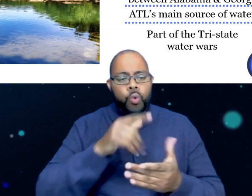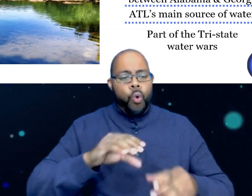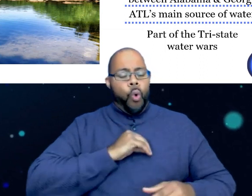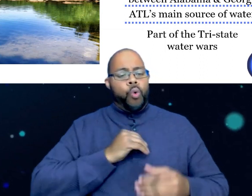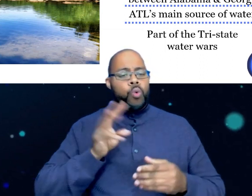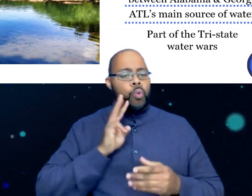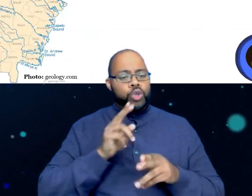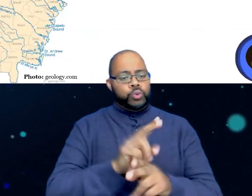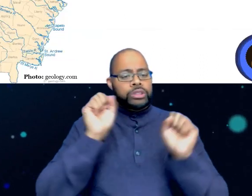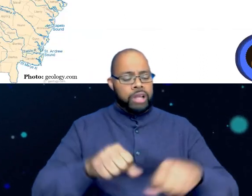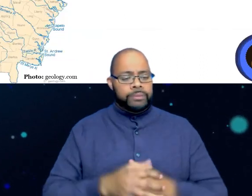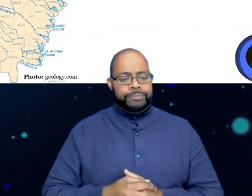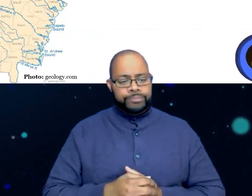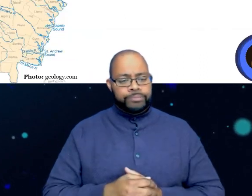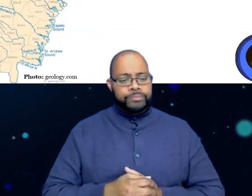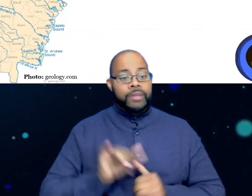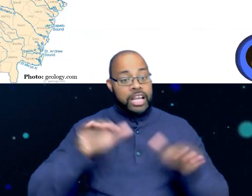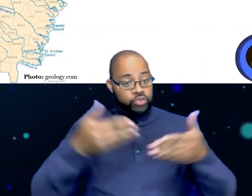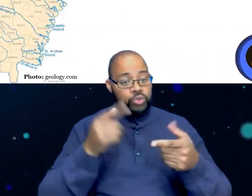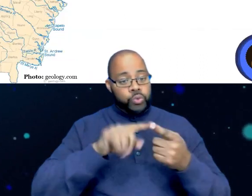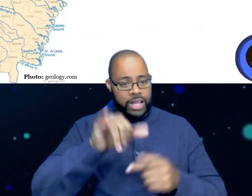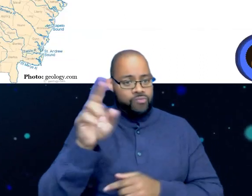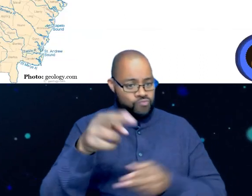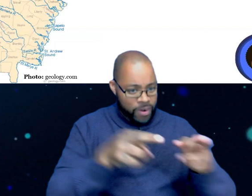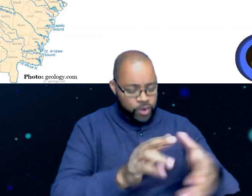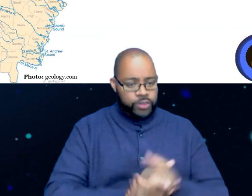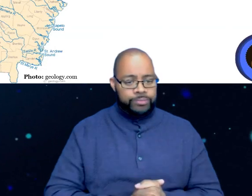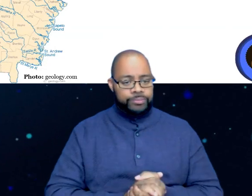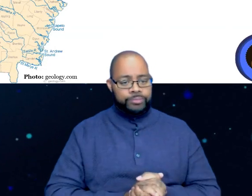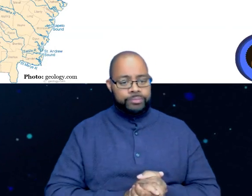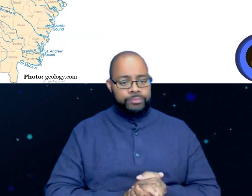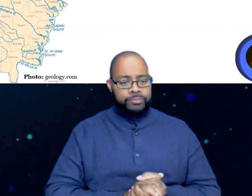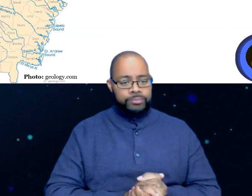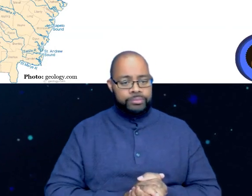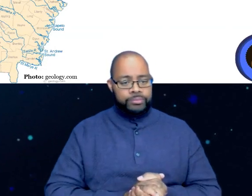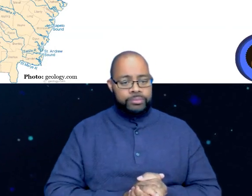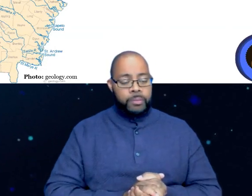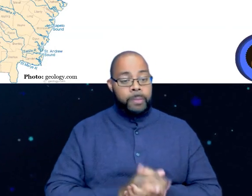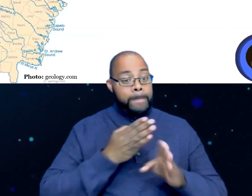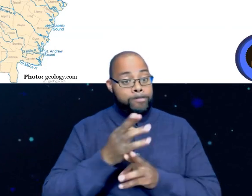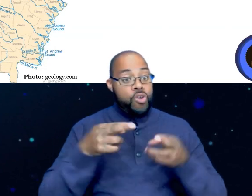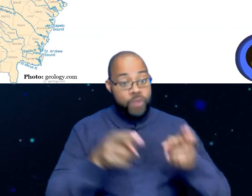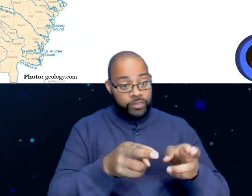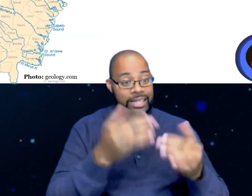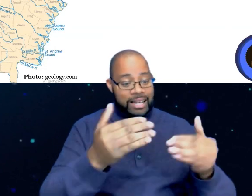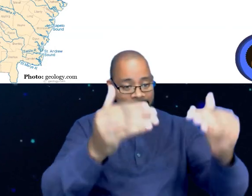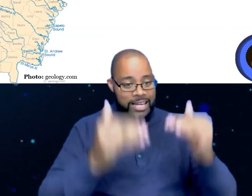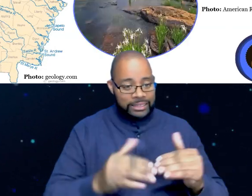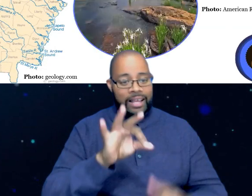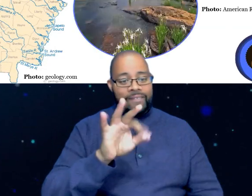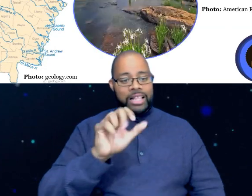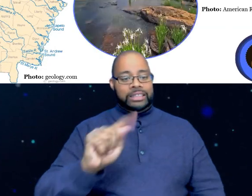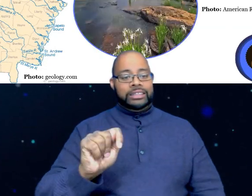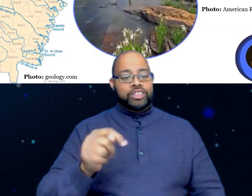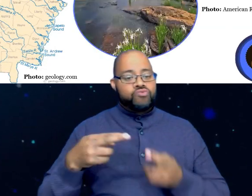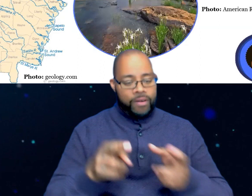usage. So that was an introduction to the Chattahoochee or the Hooch. Back to our major rivers map, next up is the